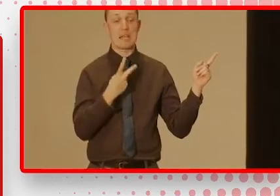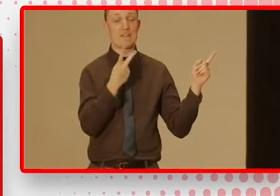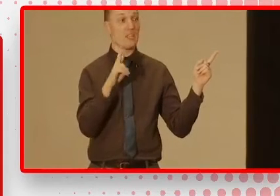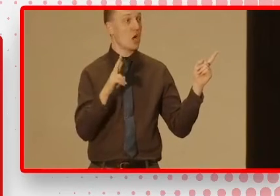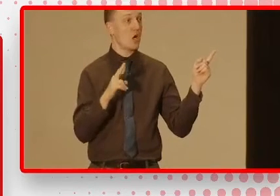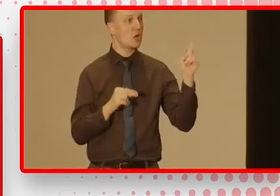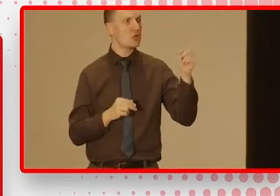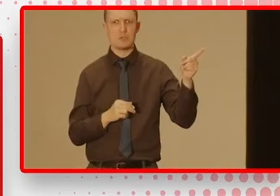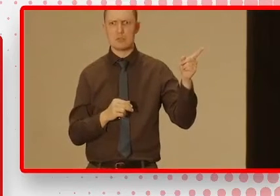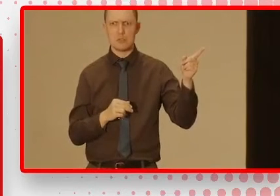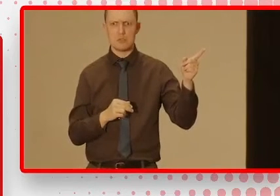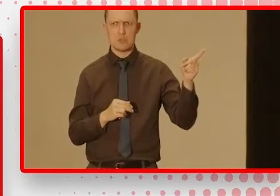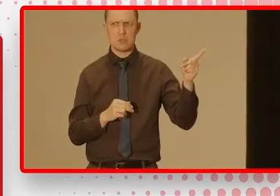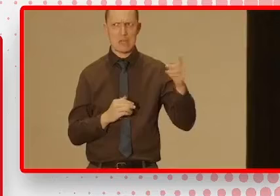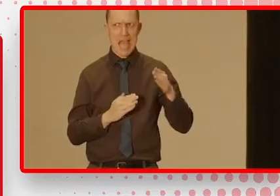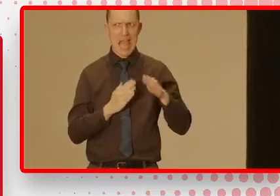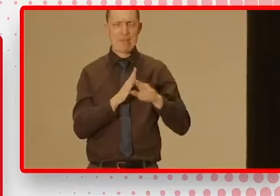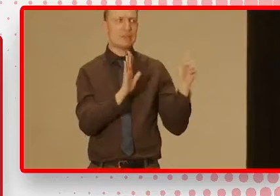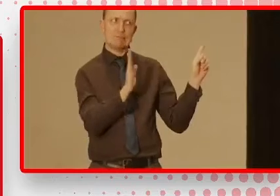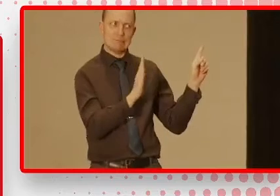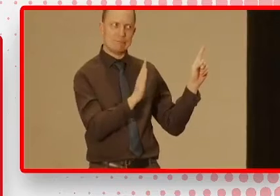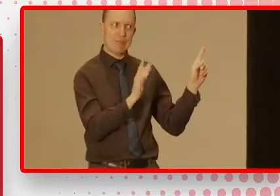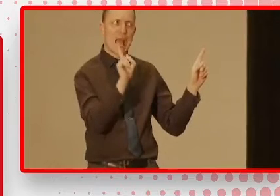After? Yeah, let's talk. Okay.